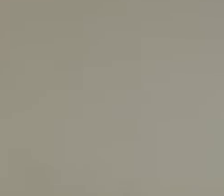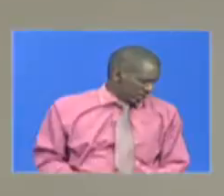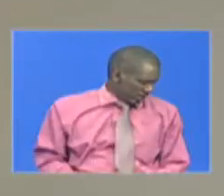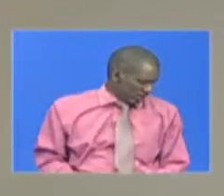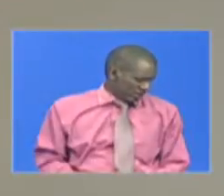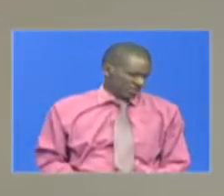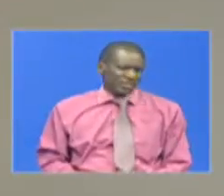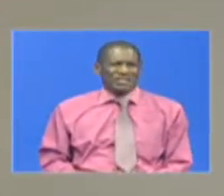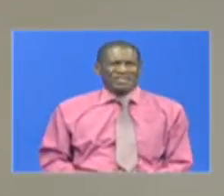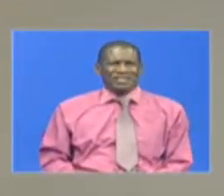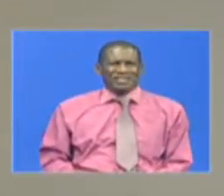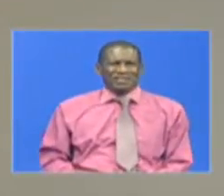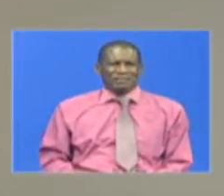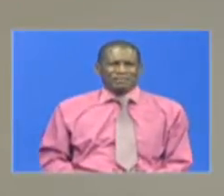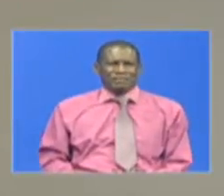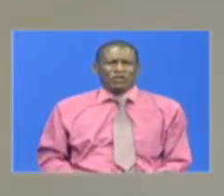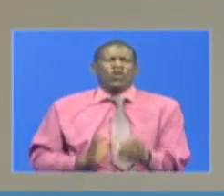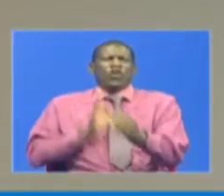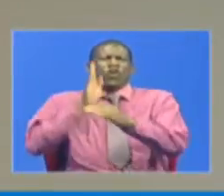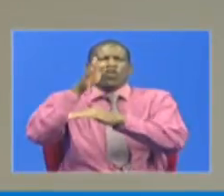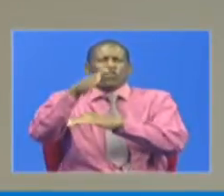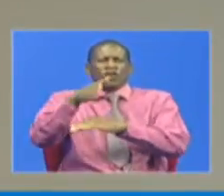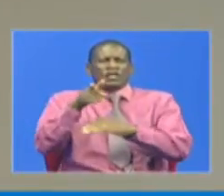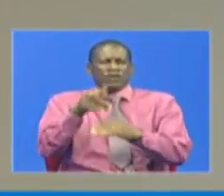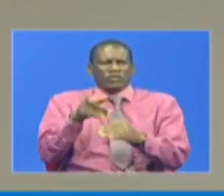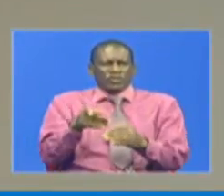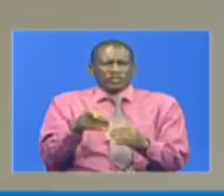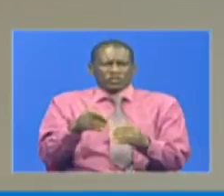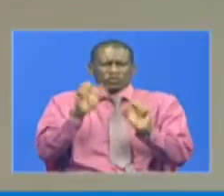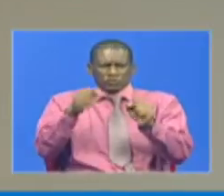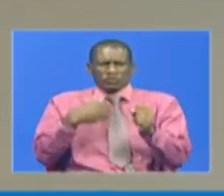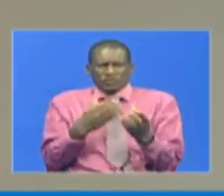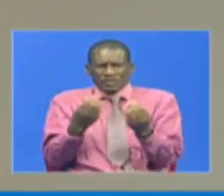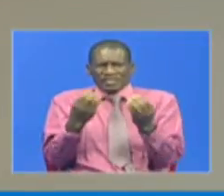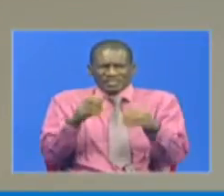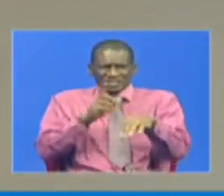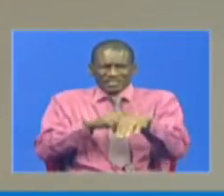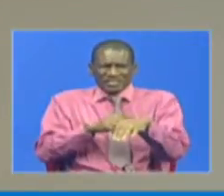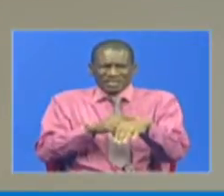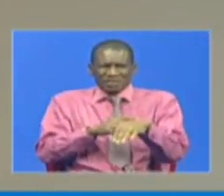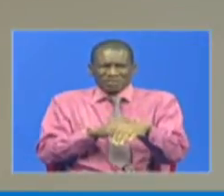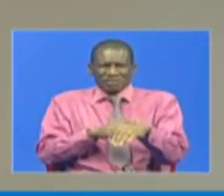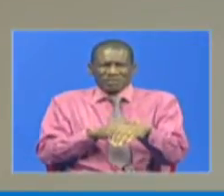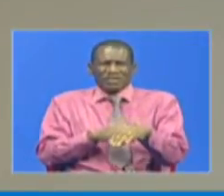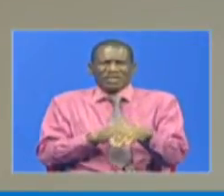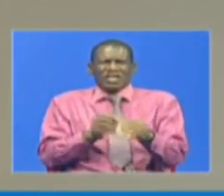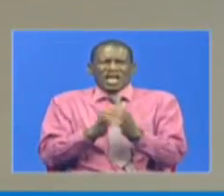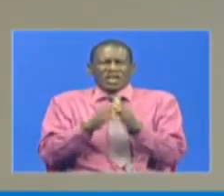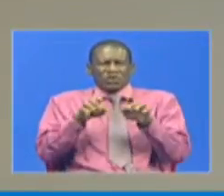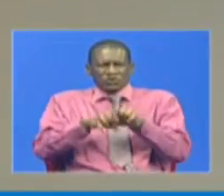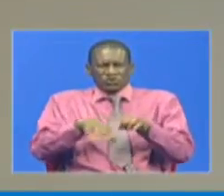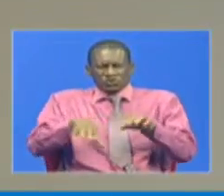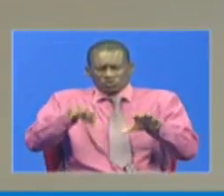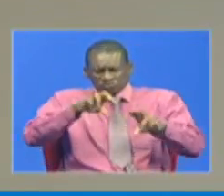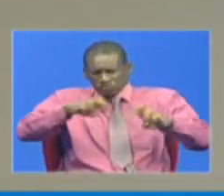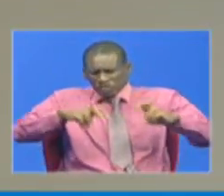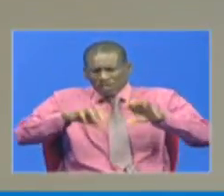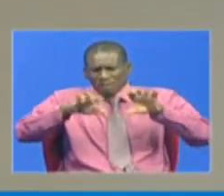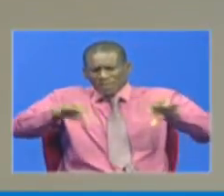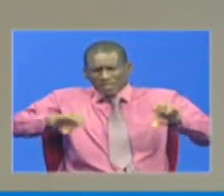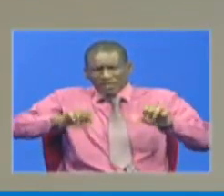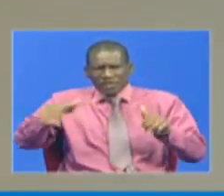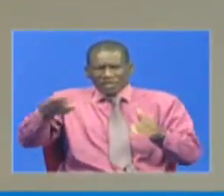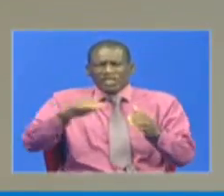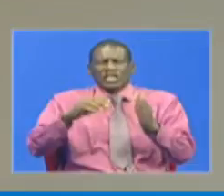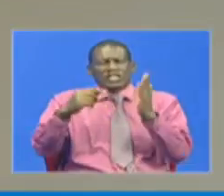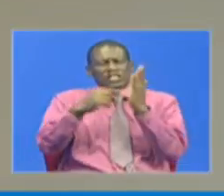in a technology-enabled industry, you probably have an easier time to find also markets elsewhere. So the digital economy